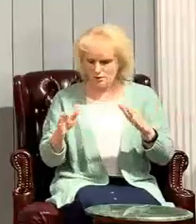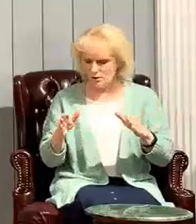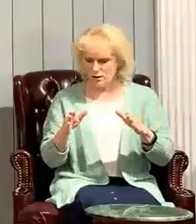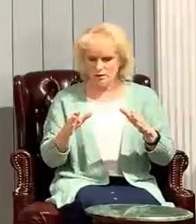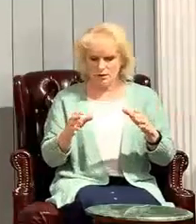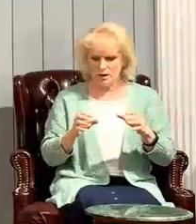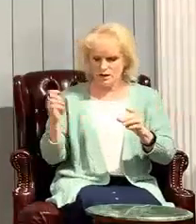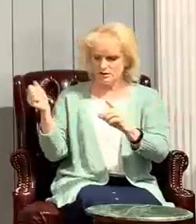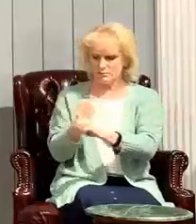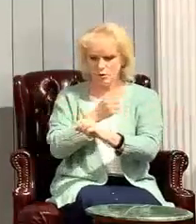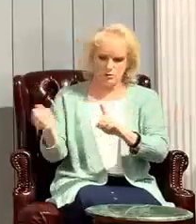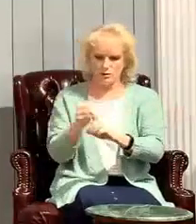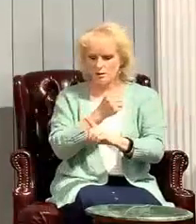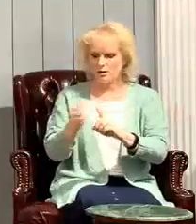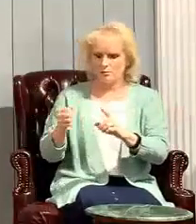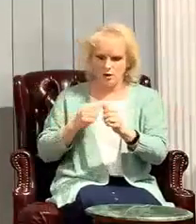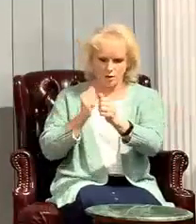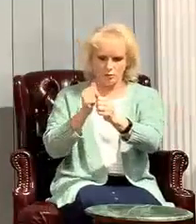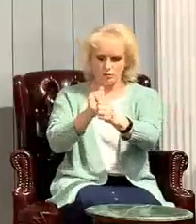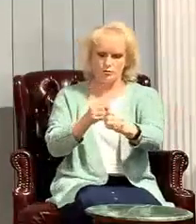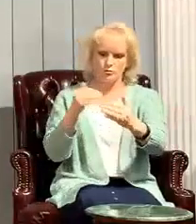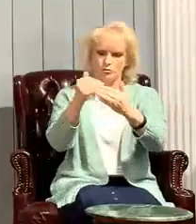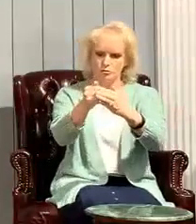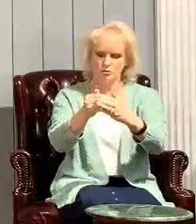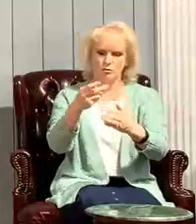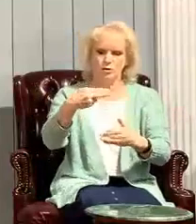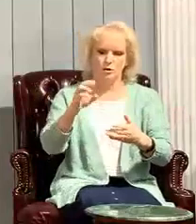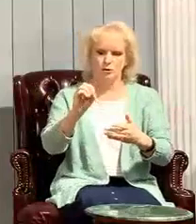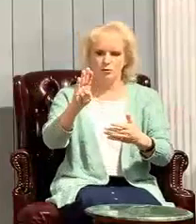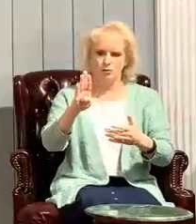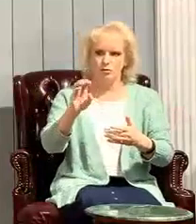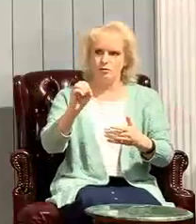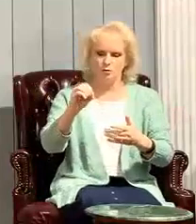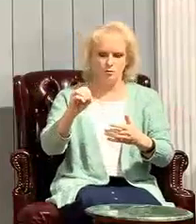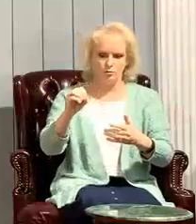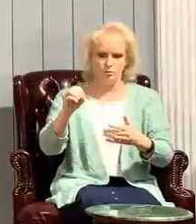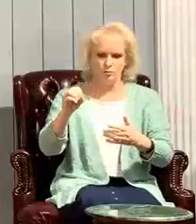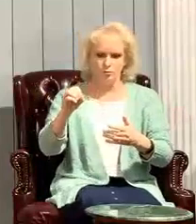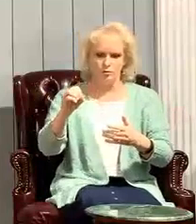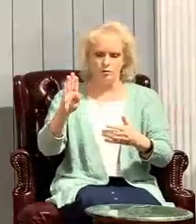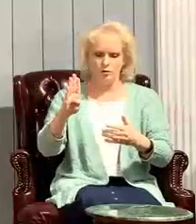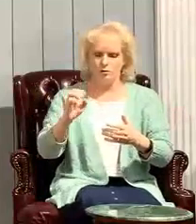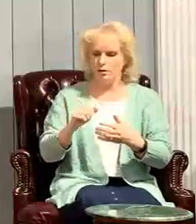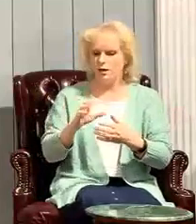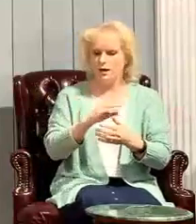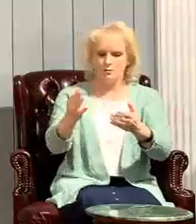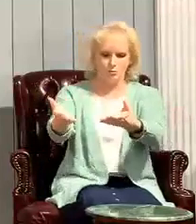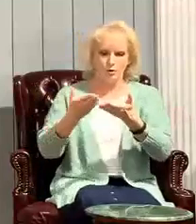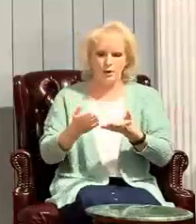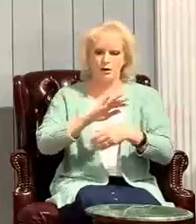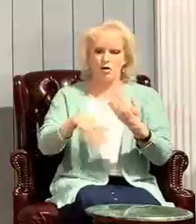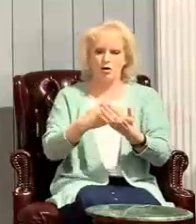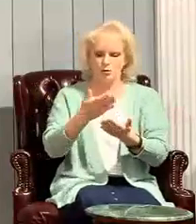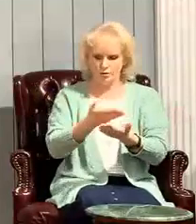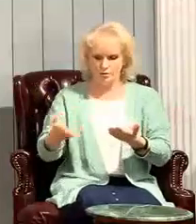and smote them, and pursued them unto Hobah, which is on the left hand of Damascus. And he brought back all the goods, and also brought again his